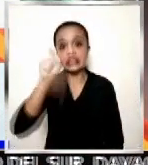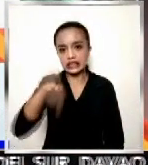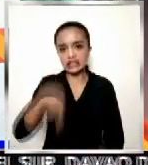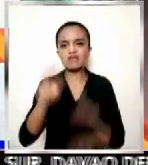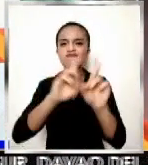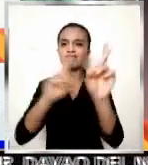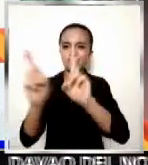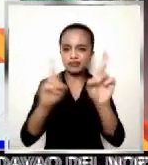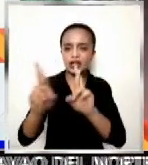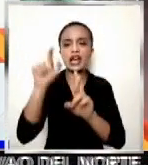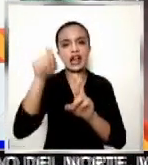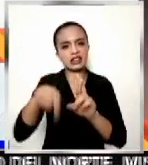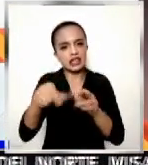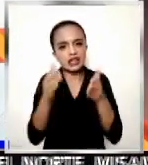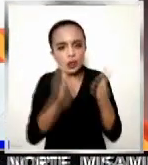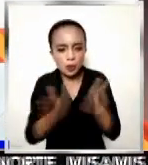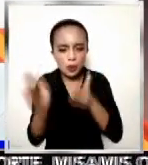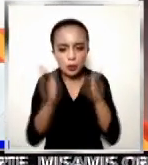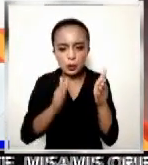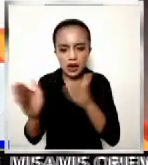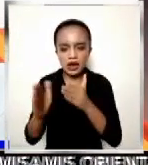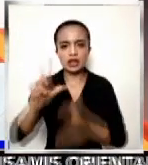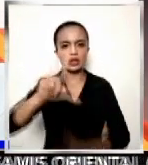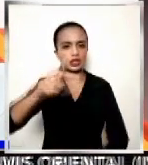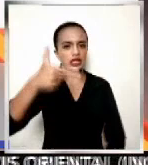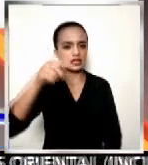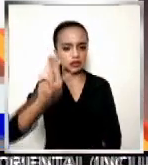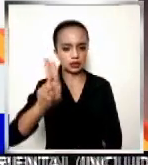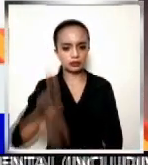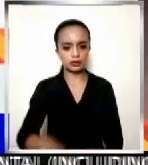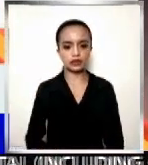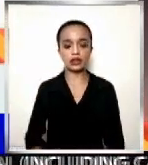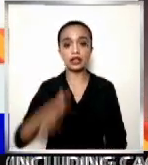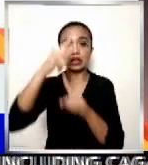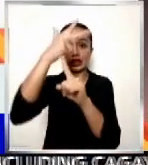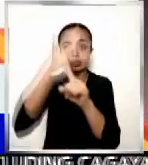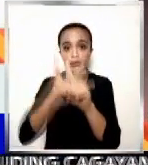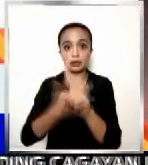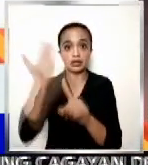prepare our LGUs. 3 months ago, when we started to review